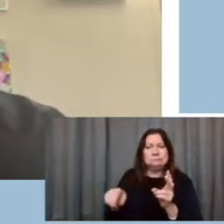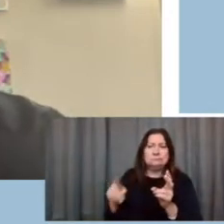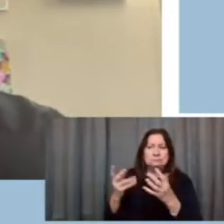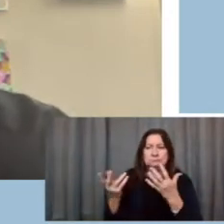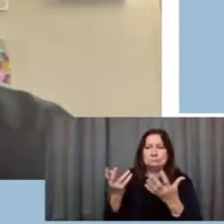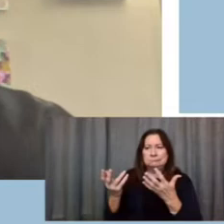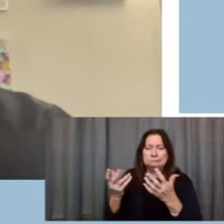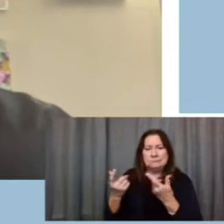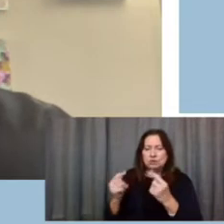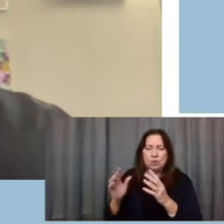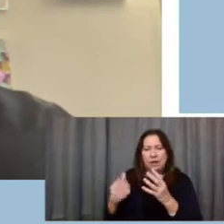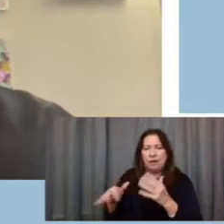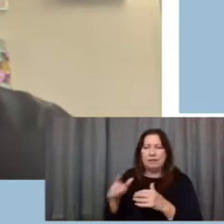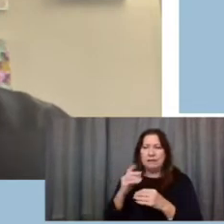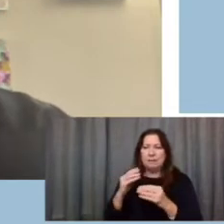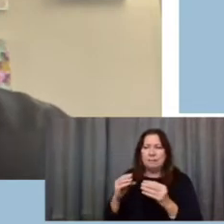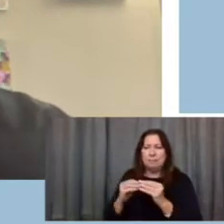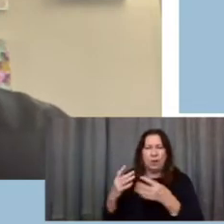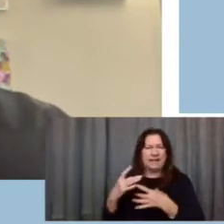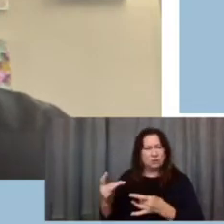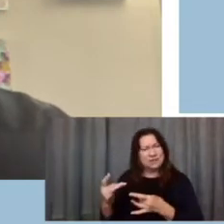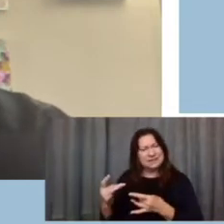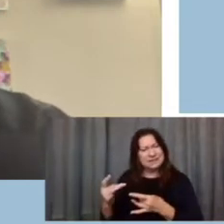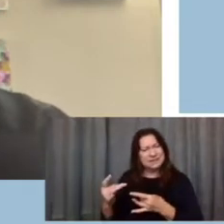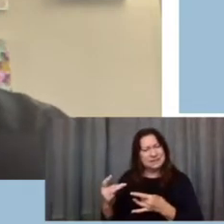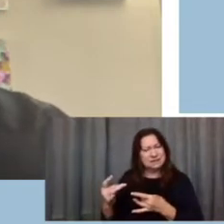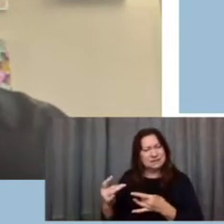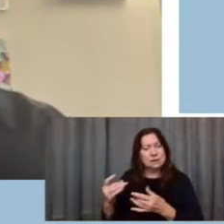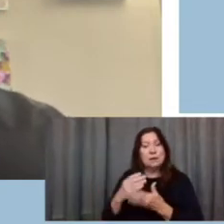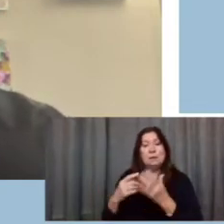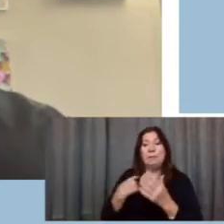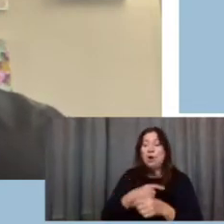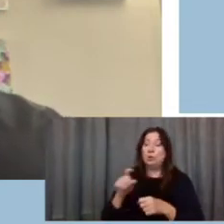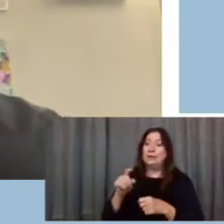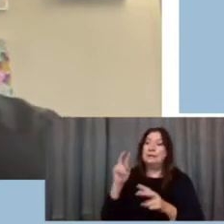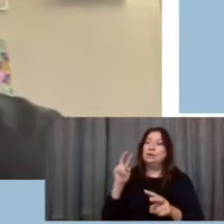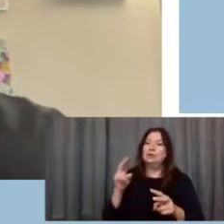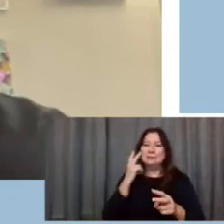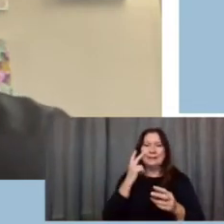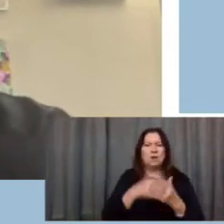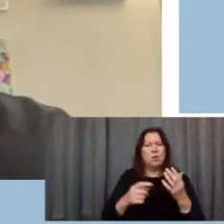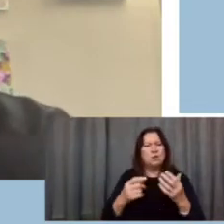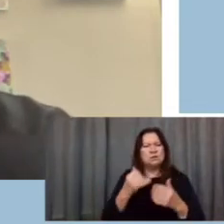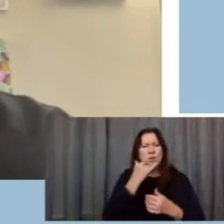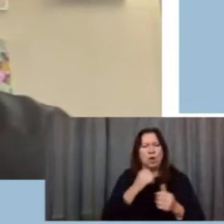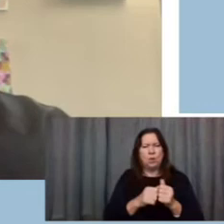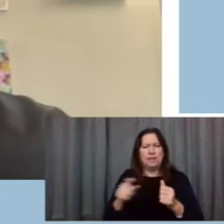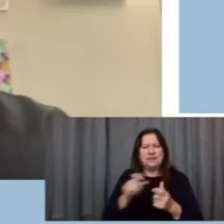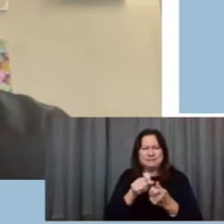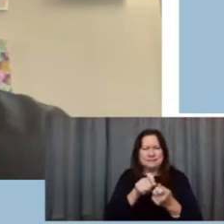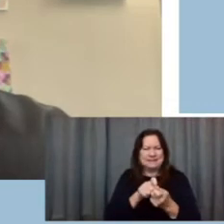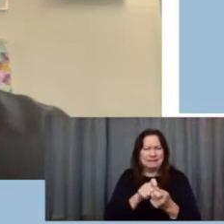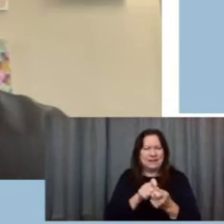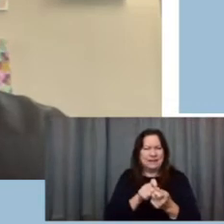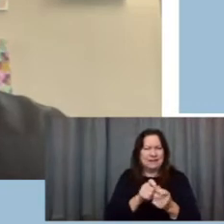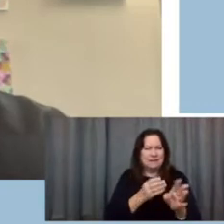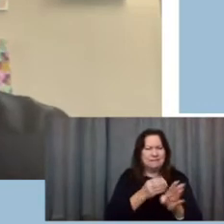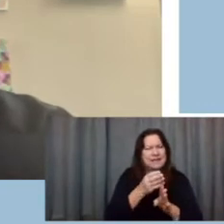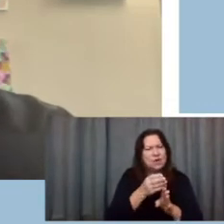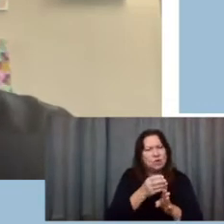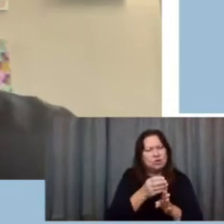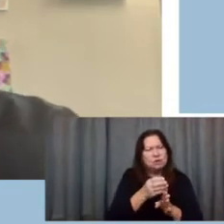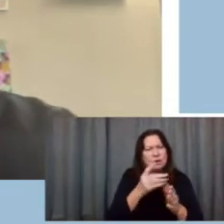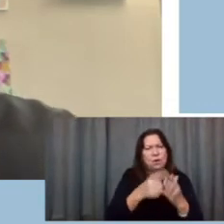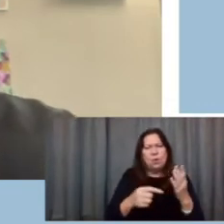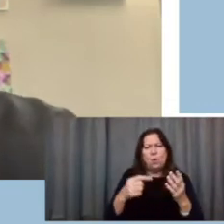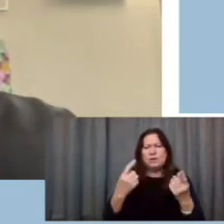to try to make them more interested? And part of it is we need to look and say, well, what's wrong with this particular field? What's going on with